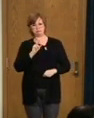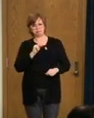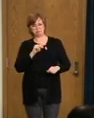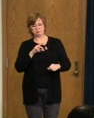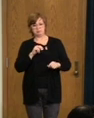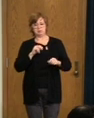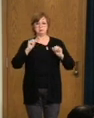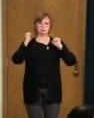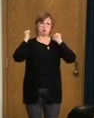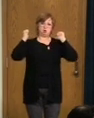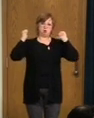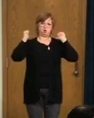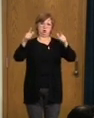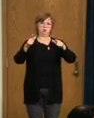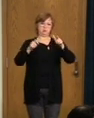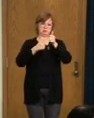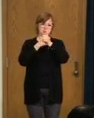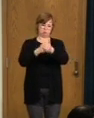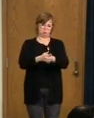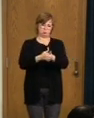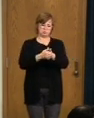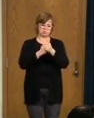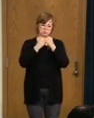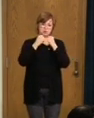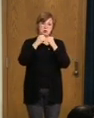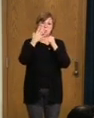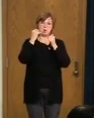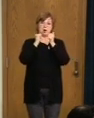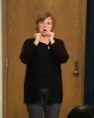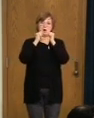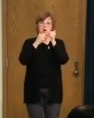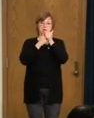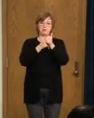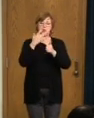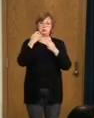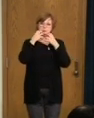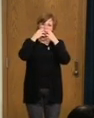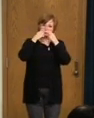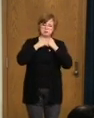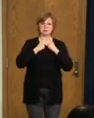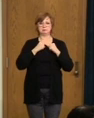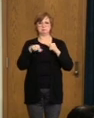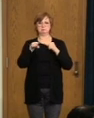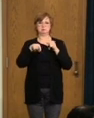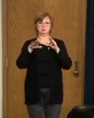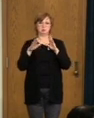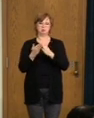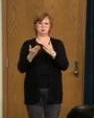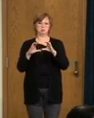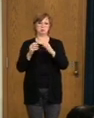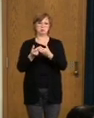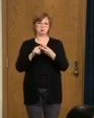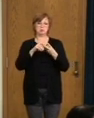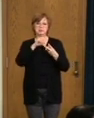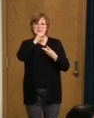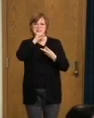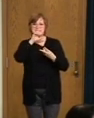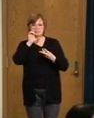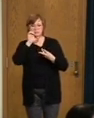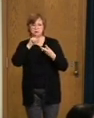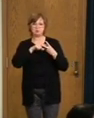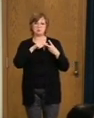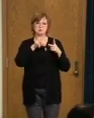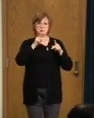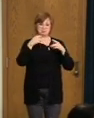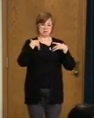they're put in place, and that is to protect the most vulnerable among us, whether that be the most vulnerable in our communities, whether that be the most vulnerable in our